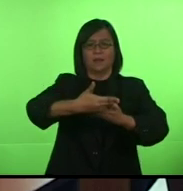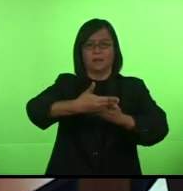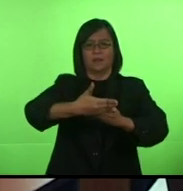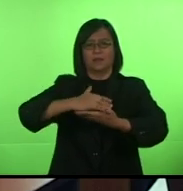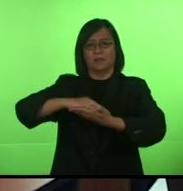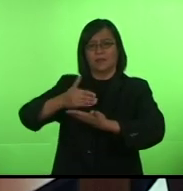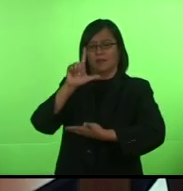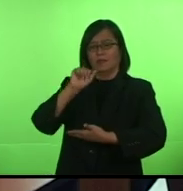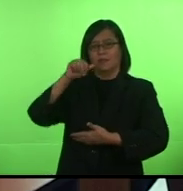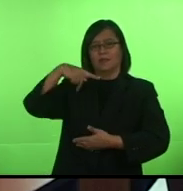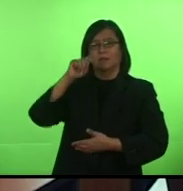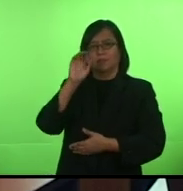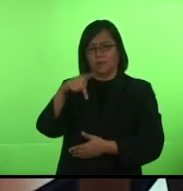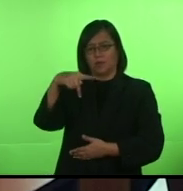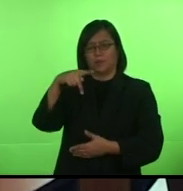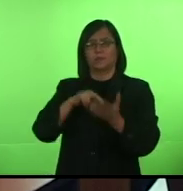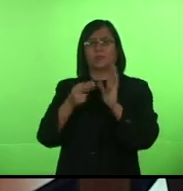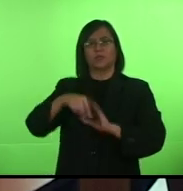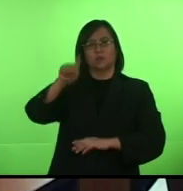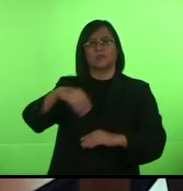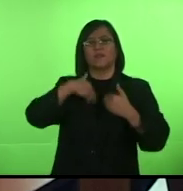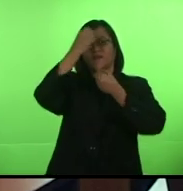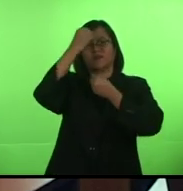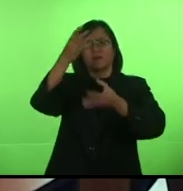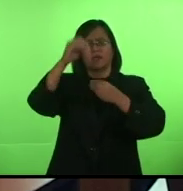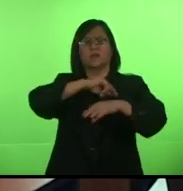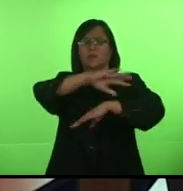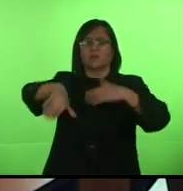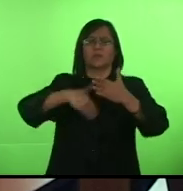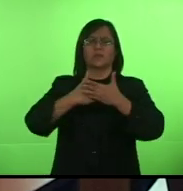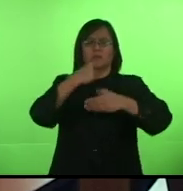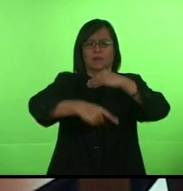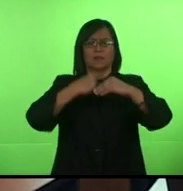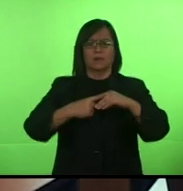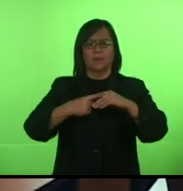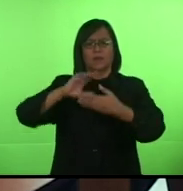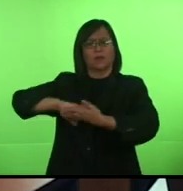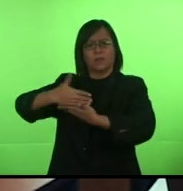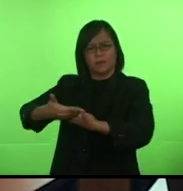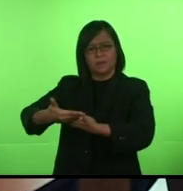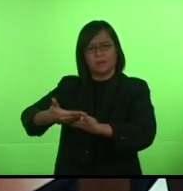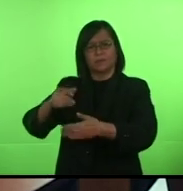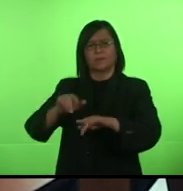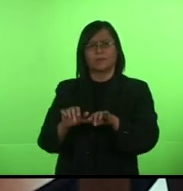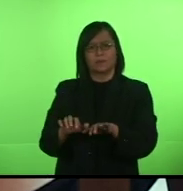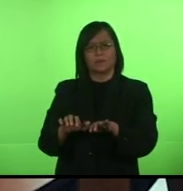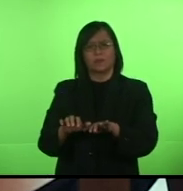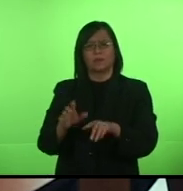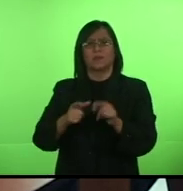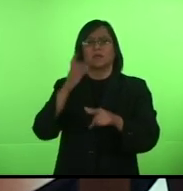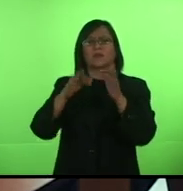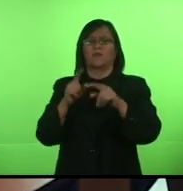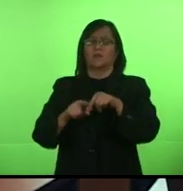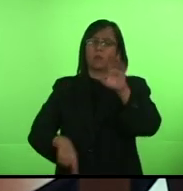exactly about the laptop and do not overload the information because it will confuse the reader. What is this writer trying